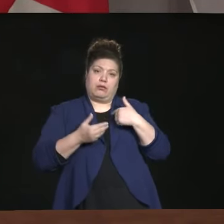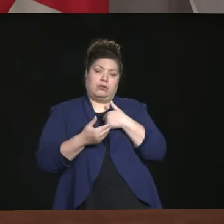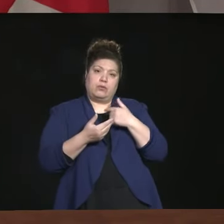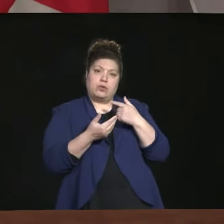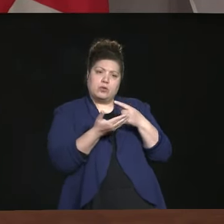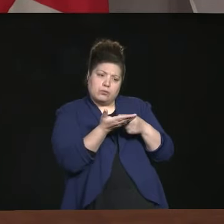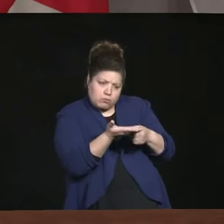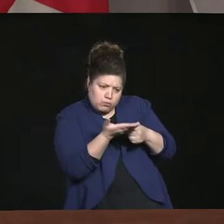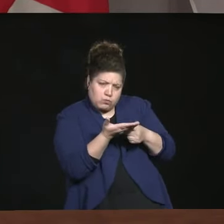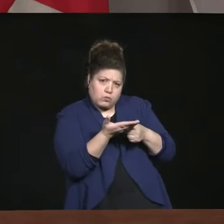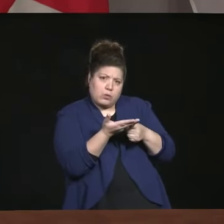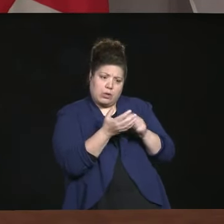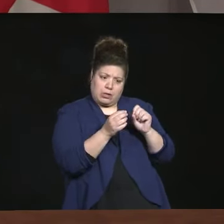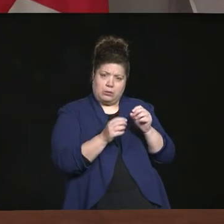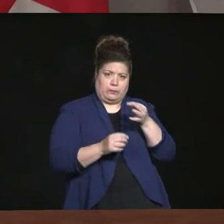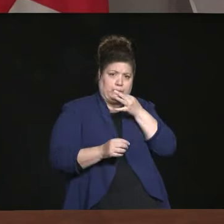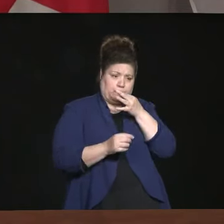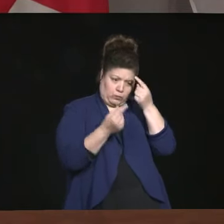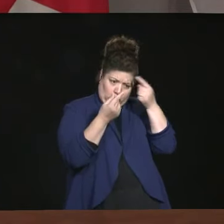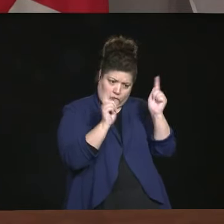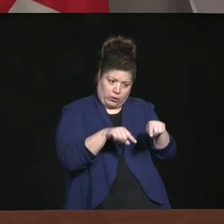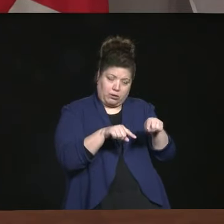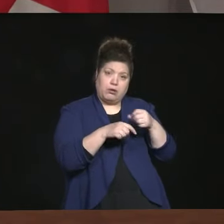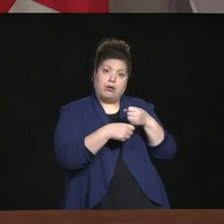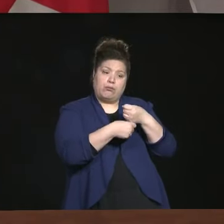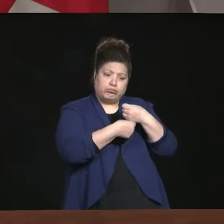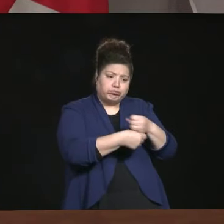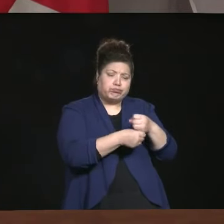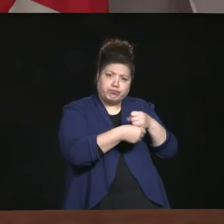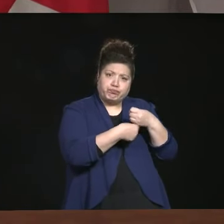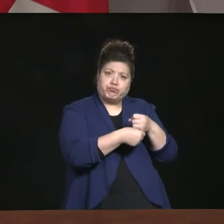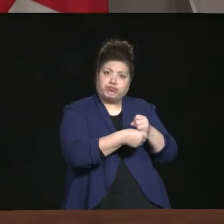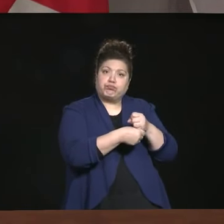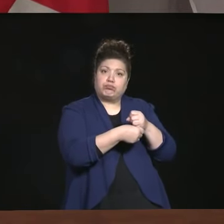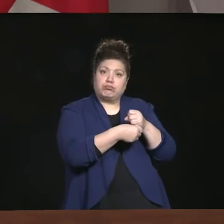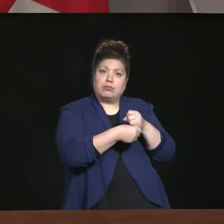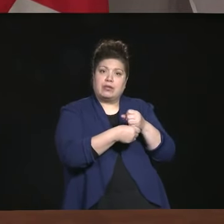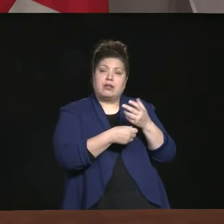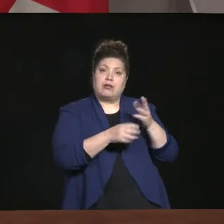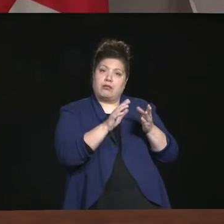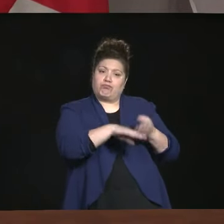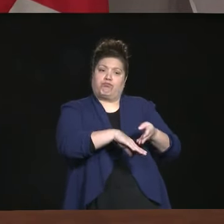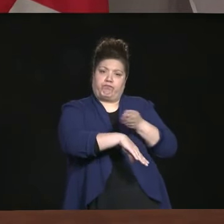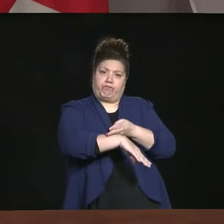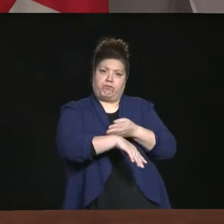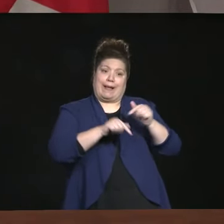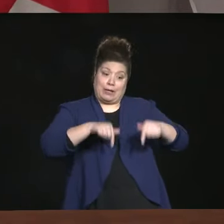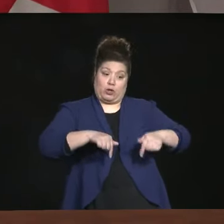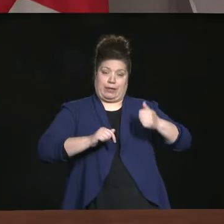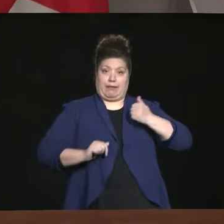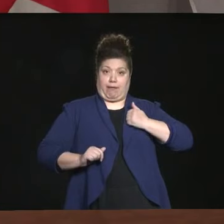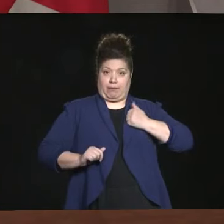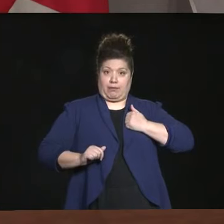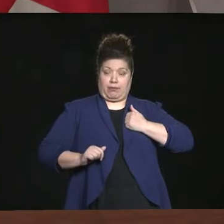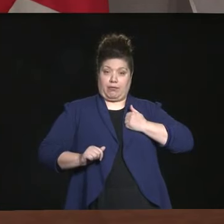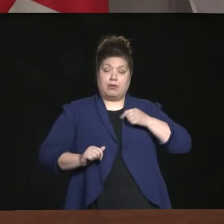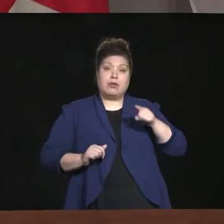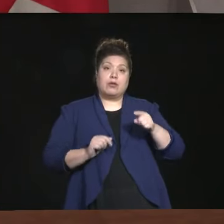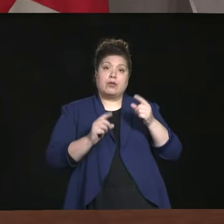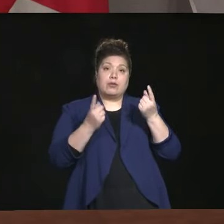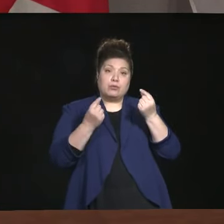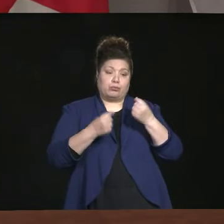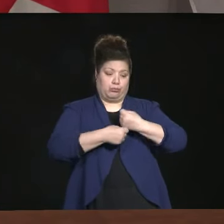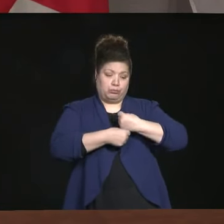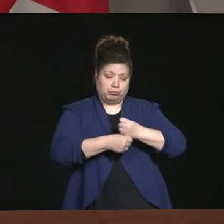of manufacturing capacity in Canada. It's strengthening our domestic supply. That remains a